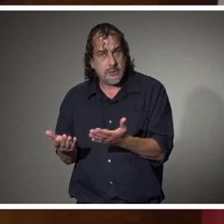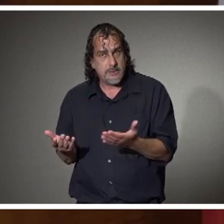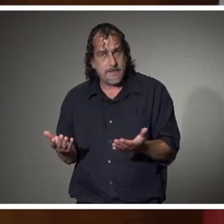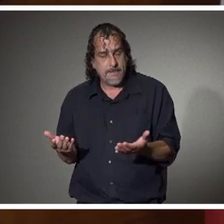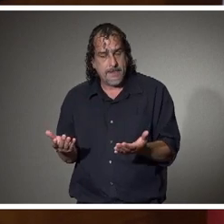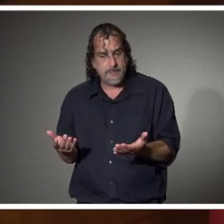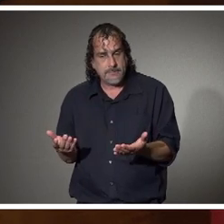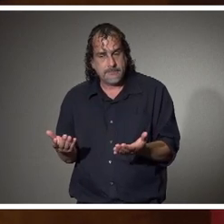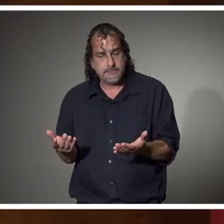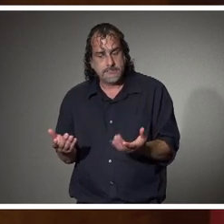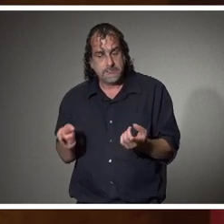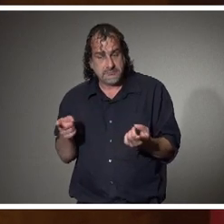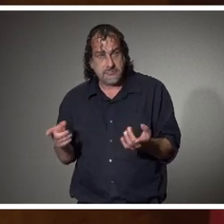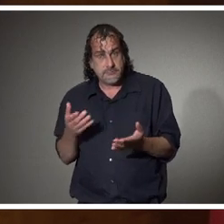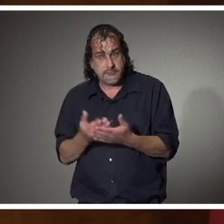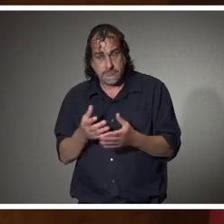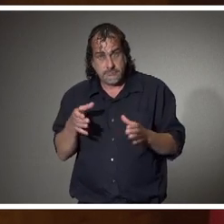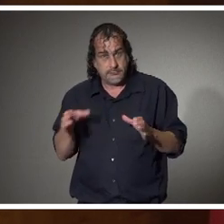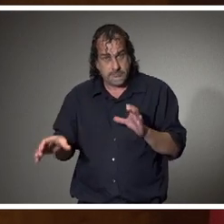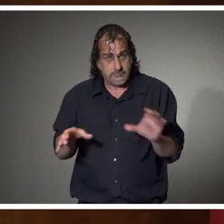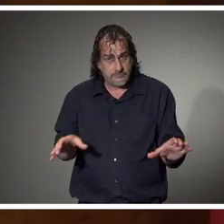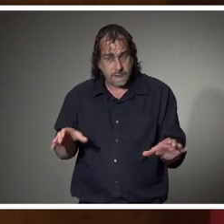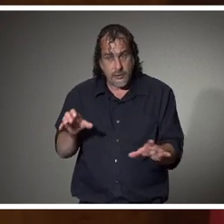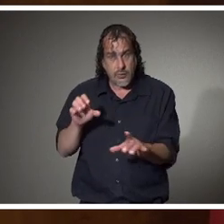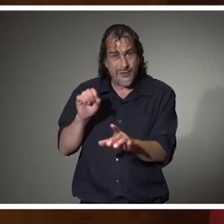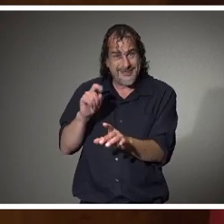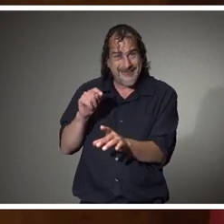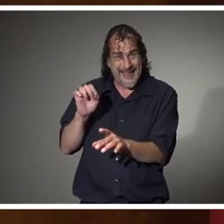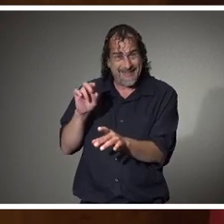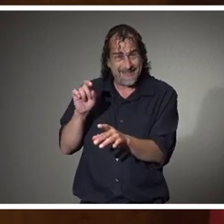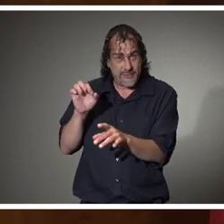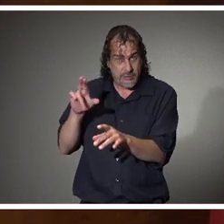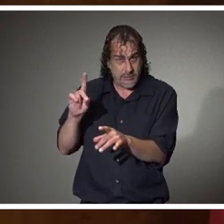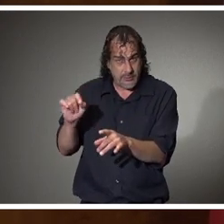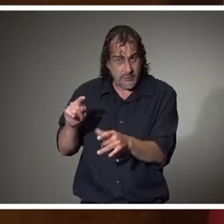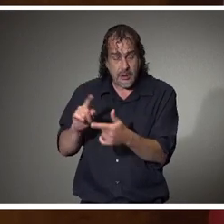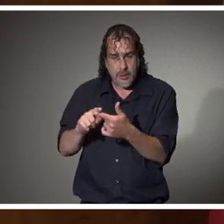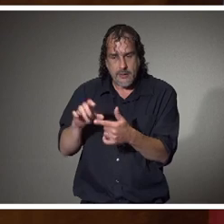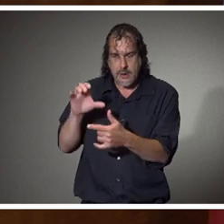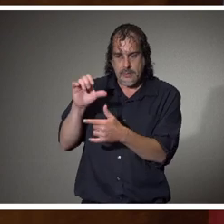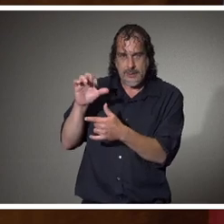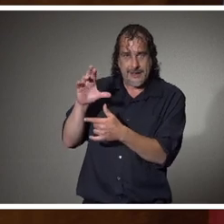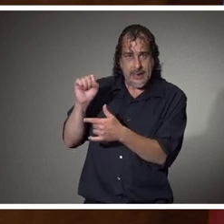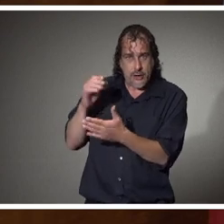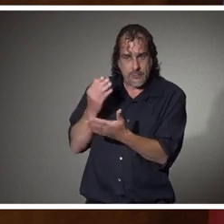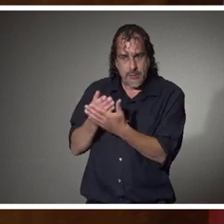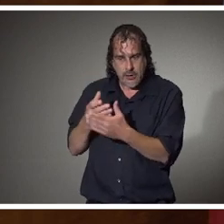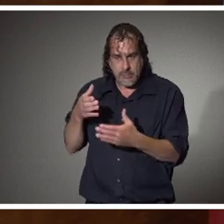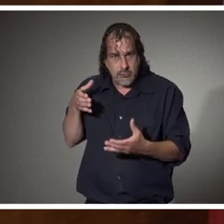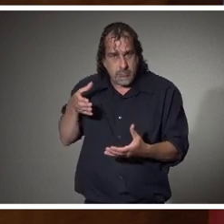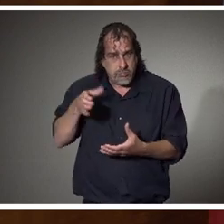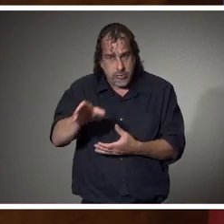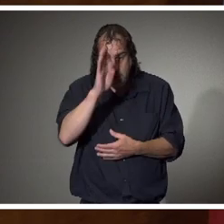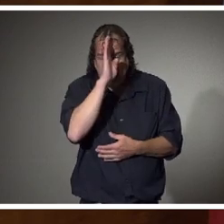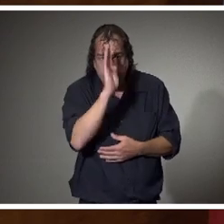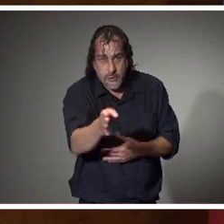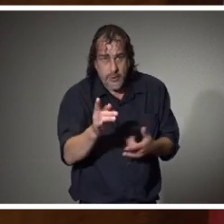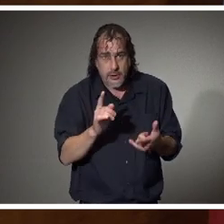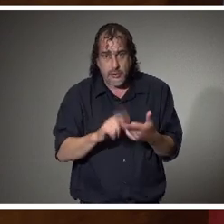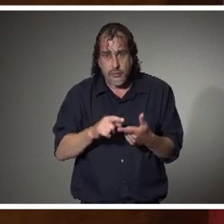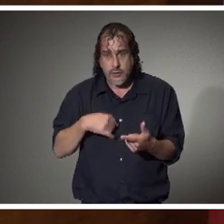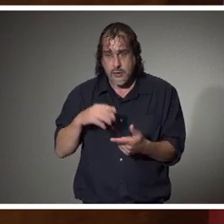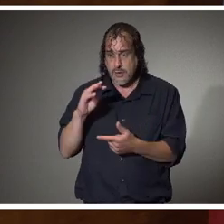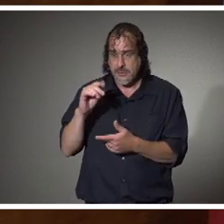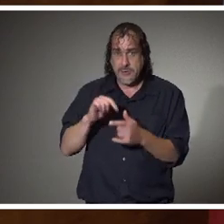Mississippi Emergency Management Agency through the Stafford Act. In addition to that, the CARES Act sends money directly to the Mississippi Department